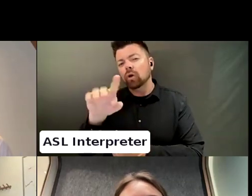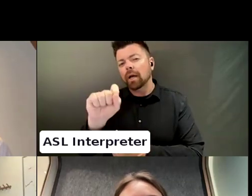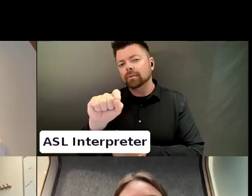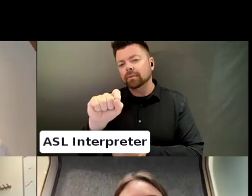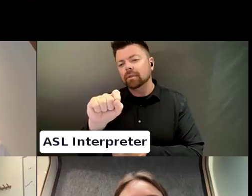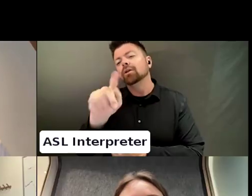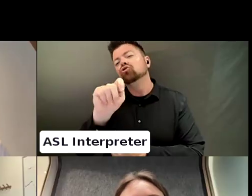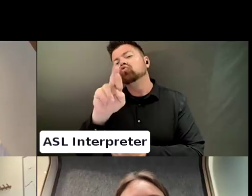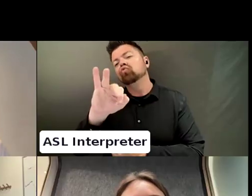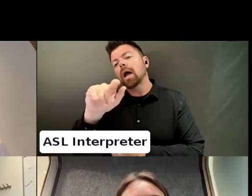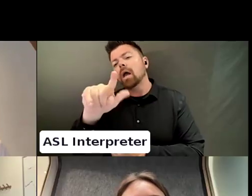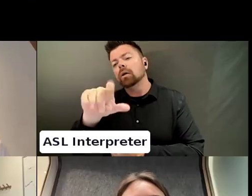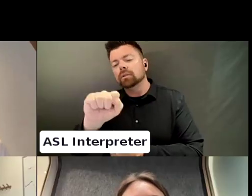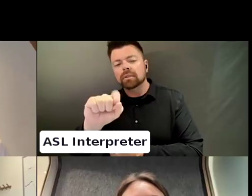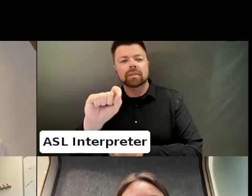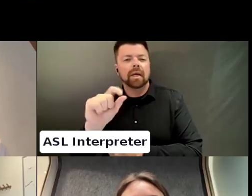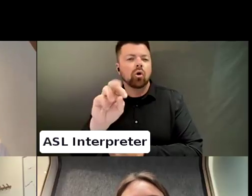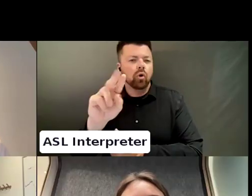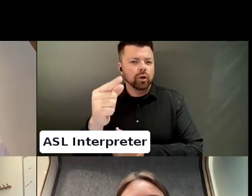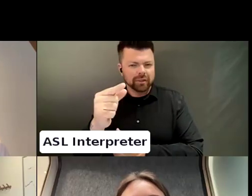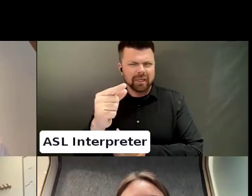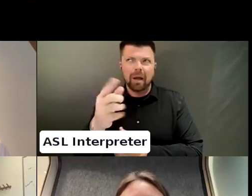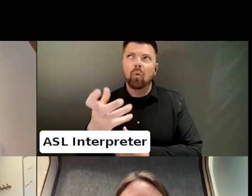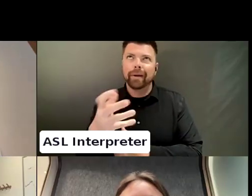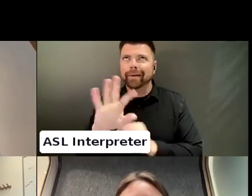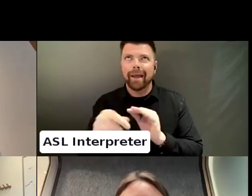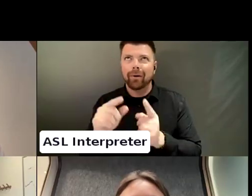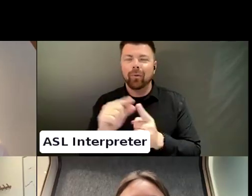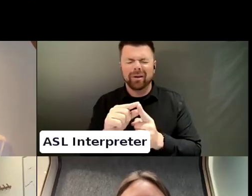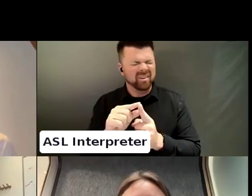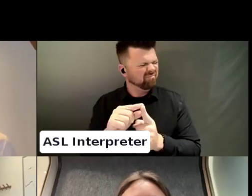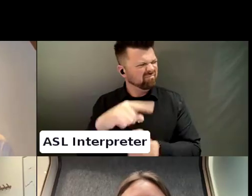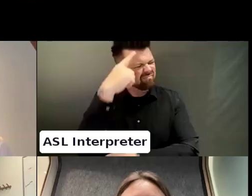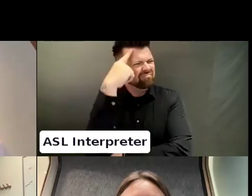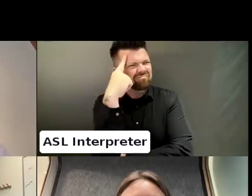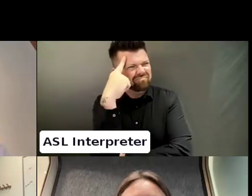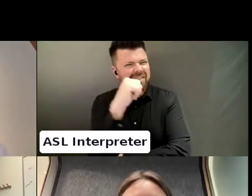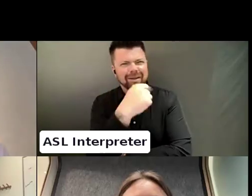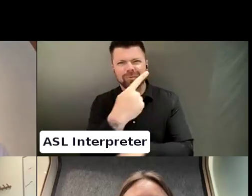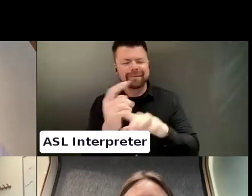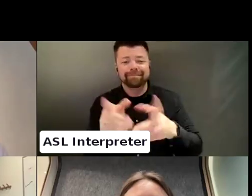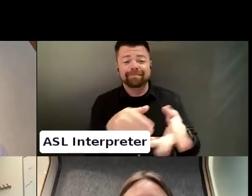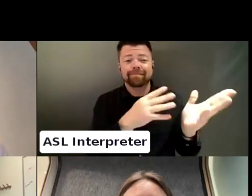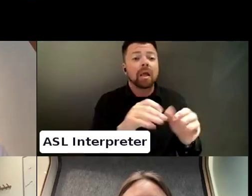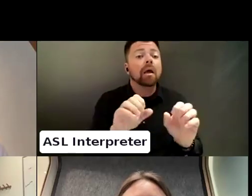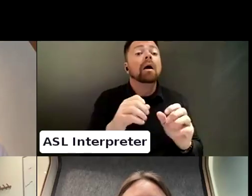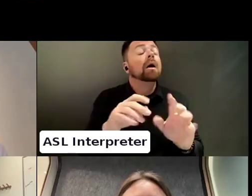scitrials.org. SCI Trials. Okay, I was wanting to put an extra word in there, and I thought, no, that's not right. Okay, so they have